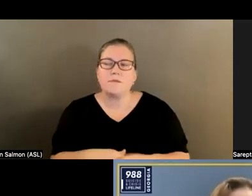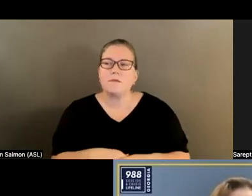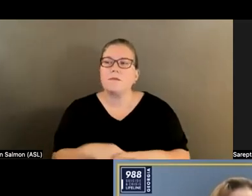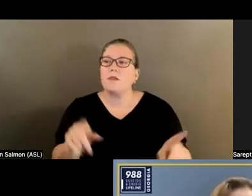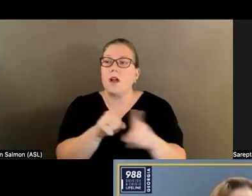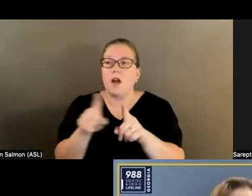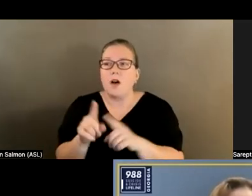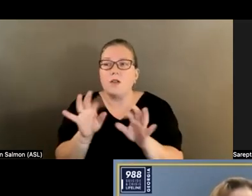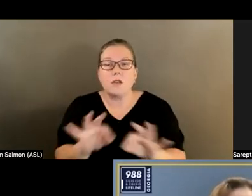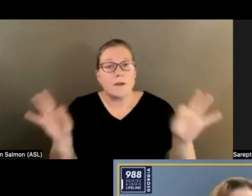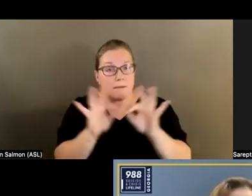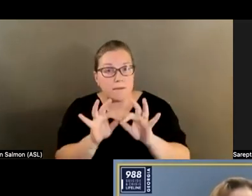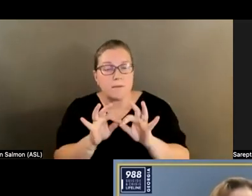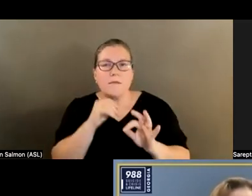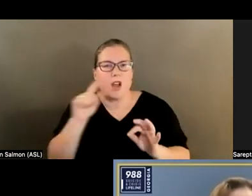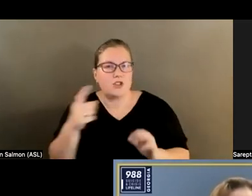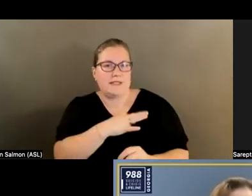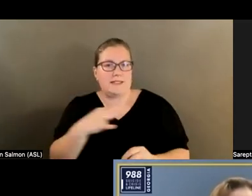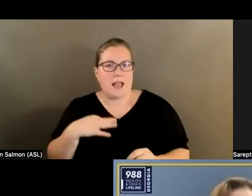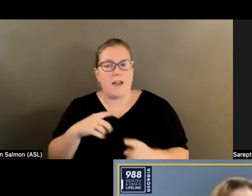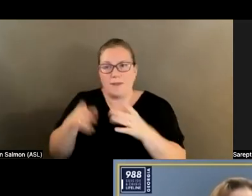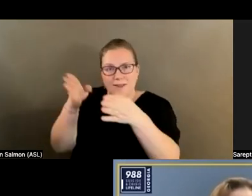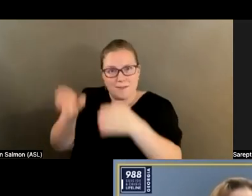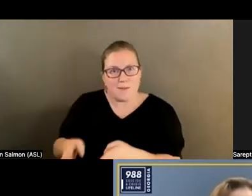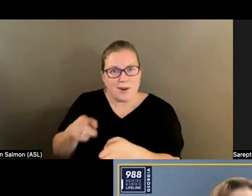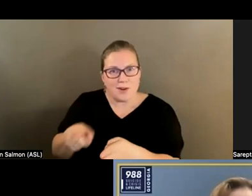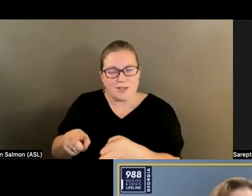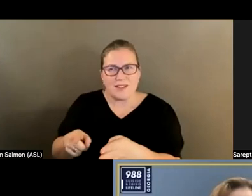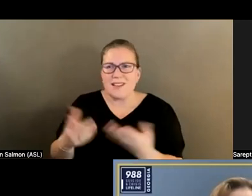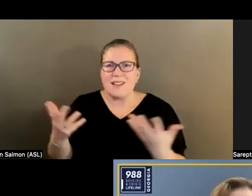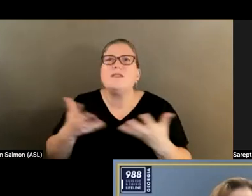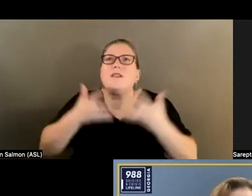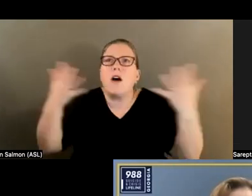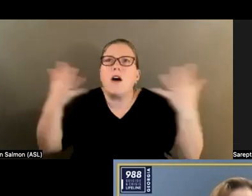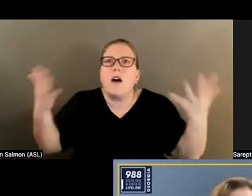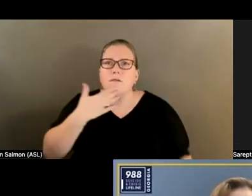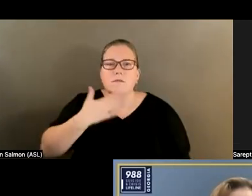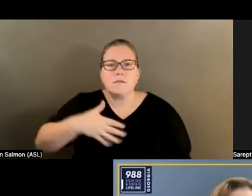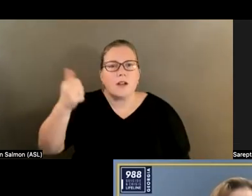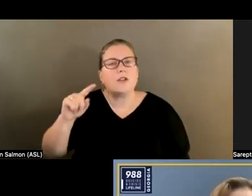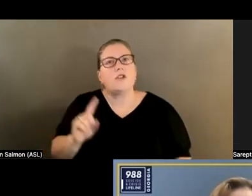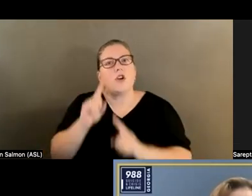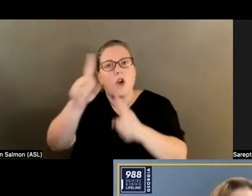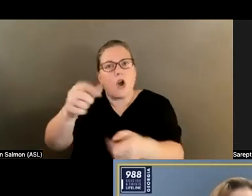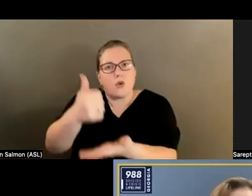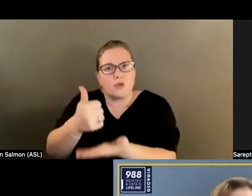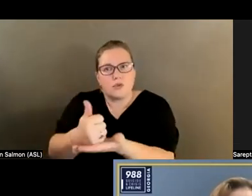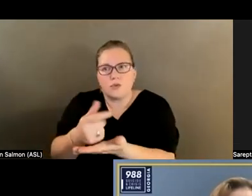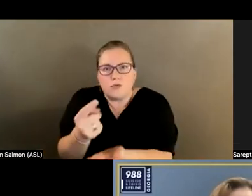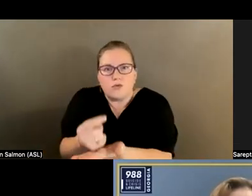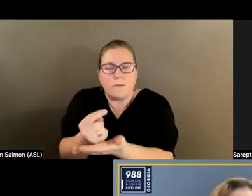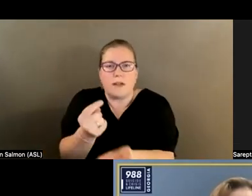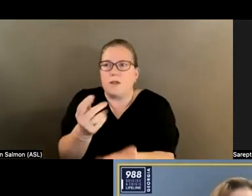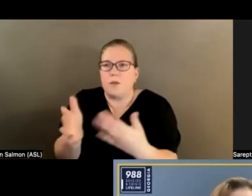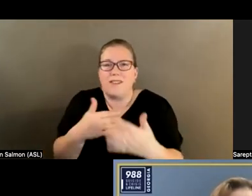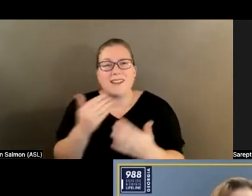the staffing perspective, but from the individual perspective, it's far better to go to treatment in a